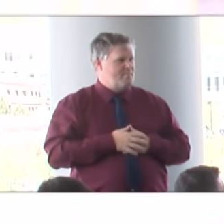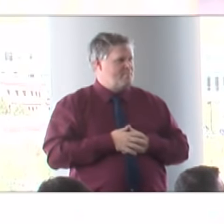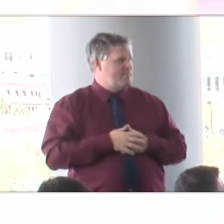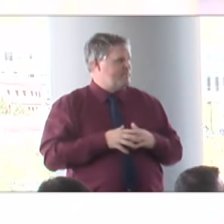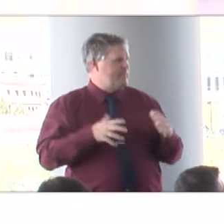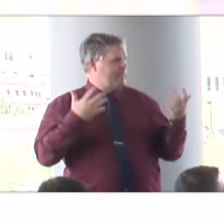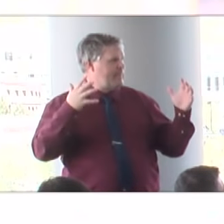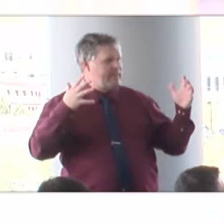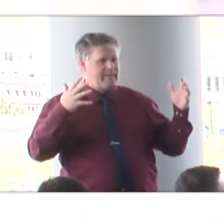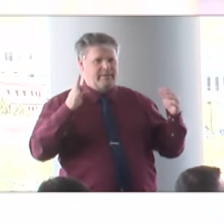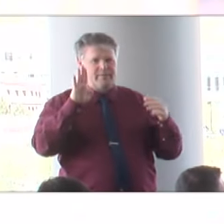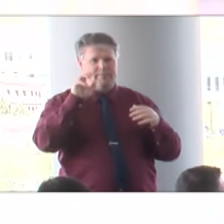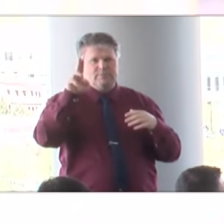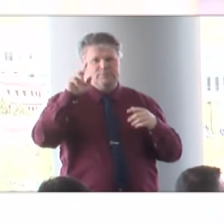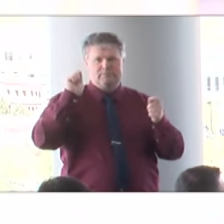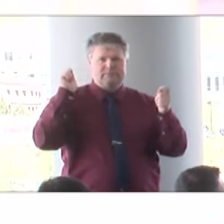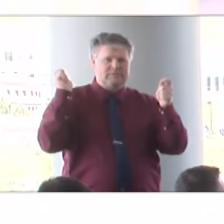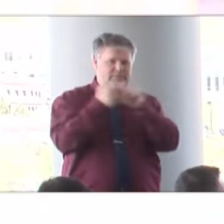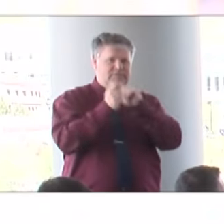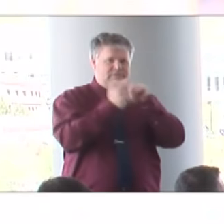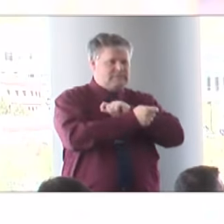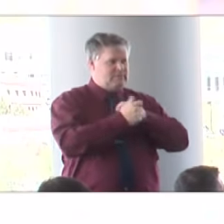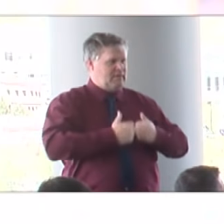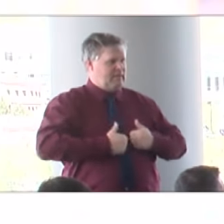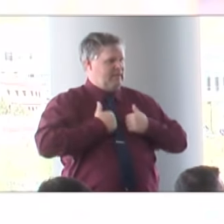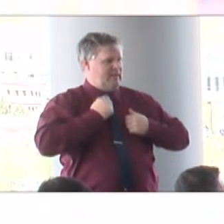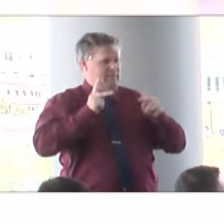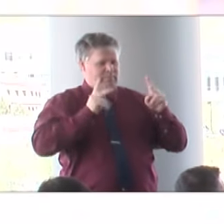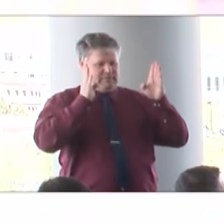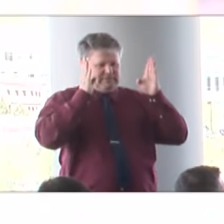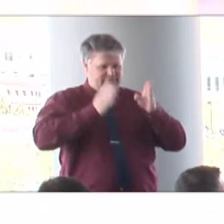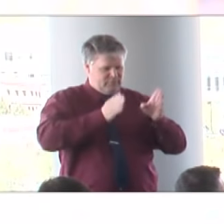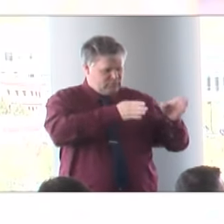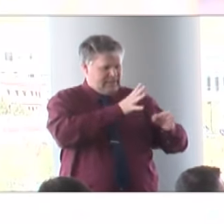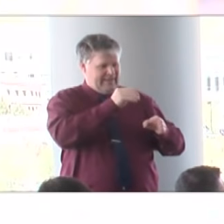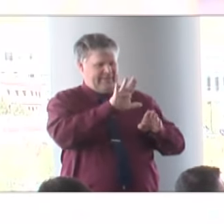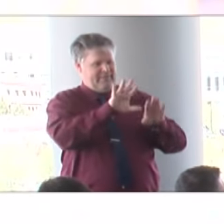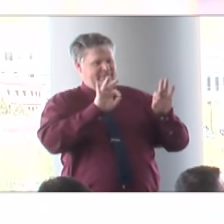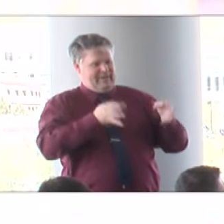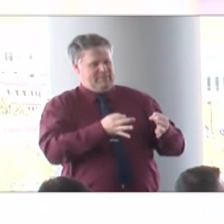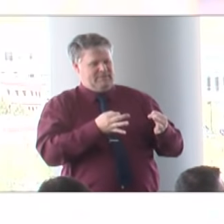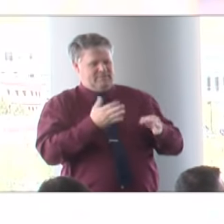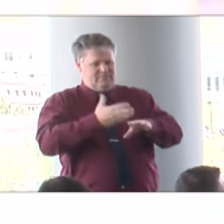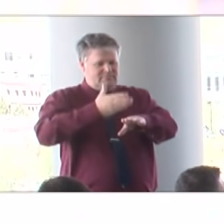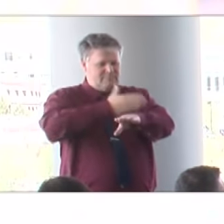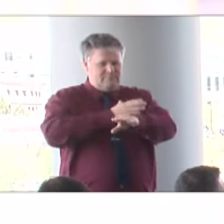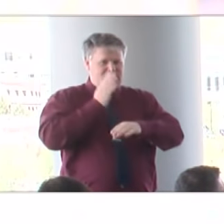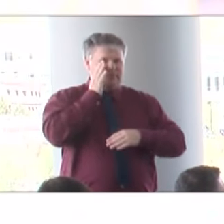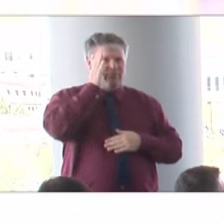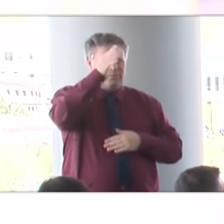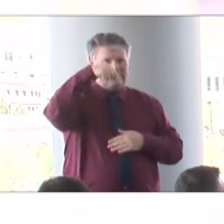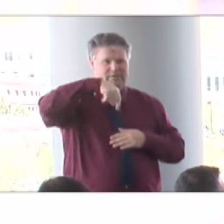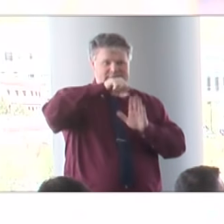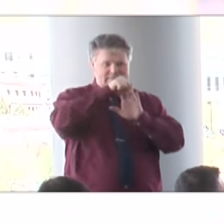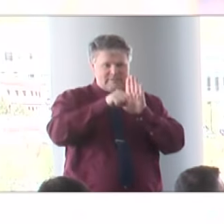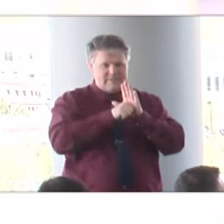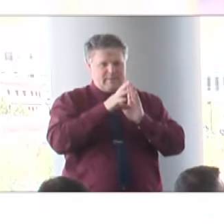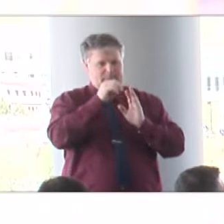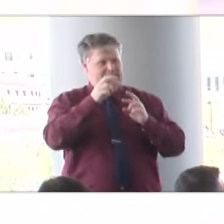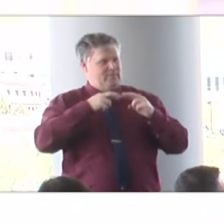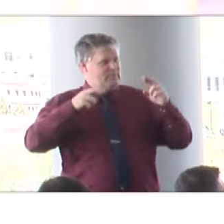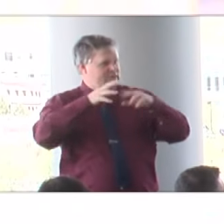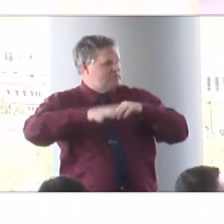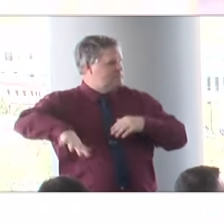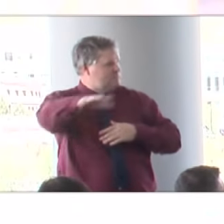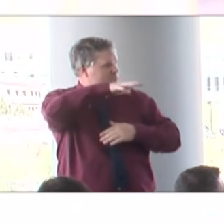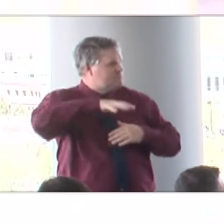Already, Boise State is changing the lives of individuals and whole families. It's enhancing the future of a state and a region.